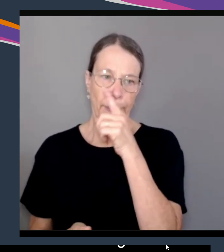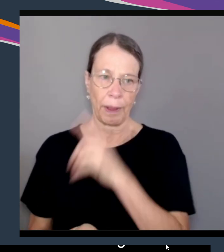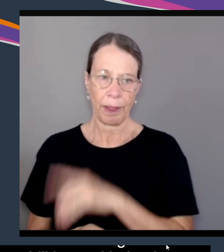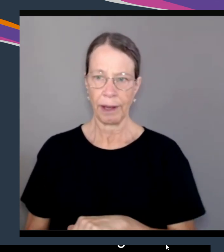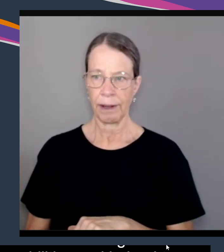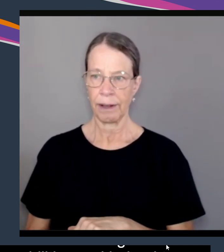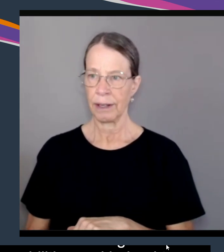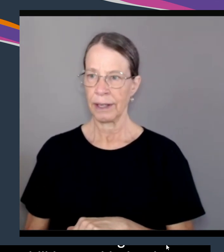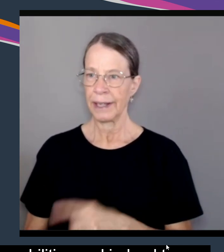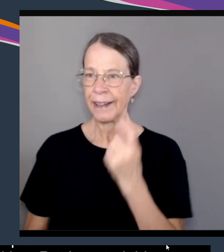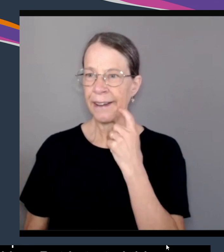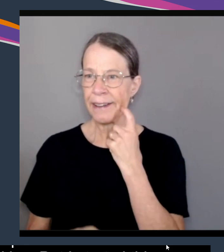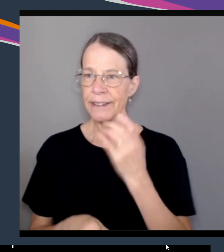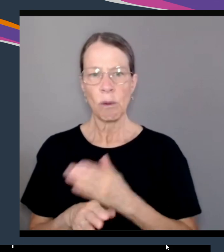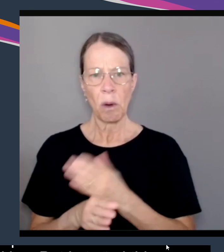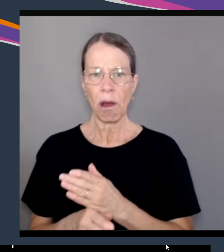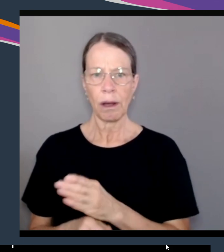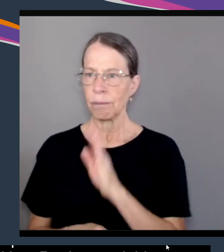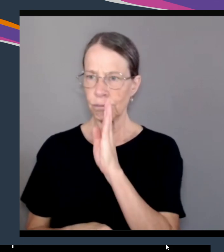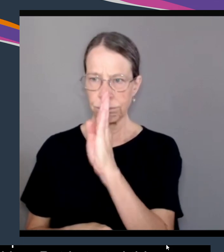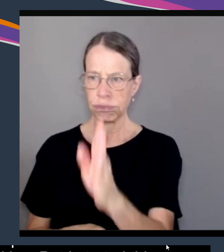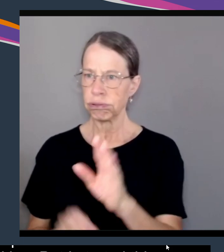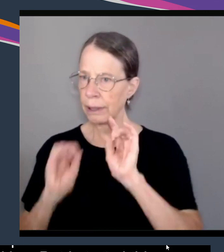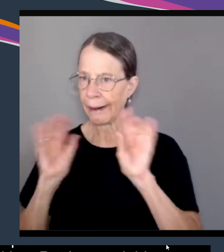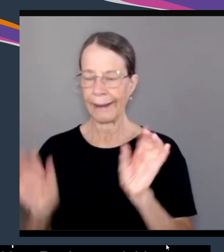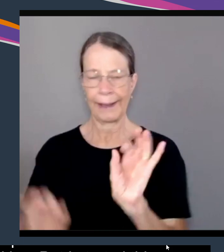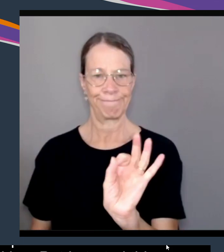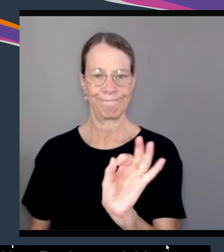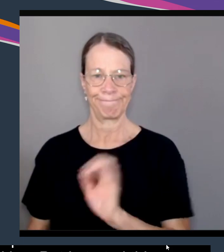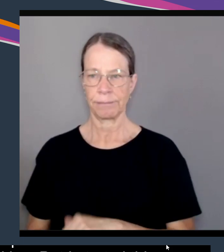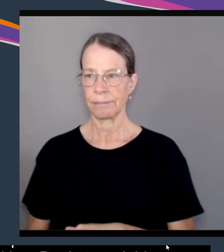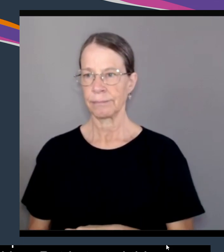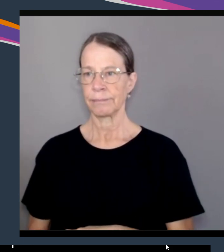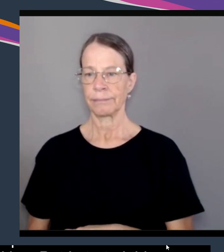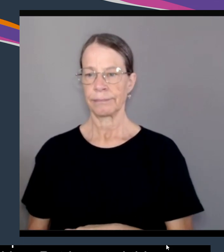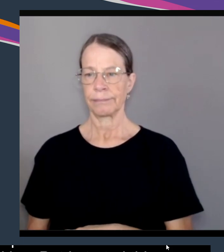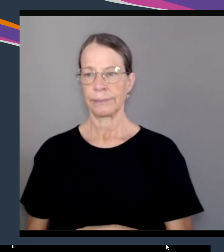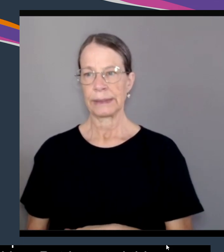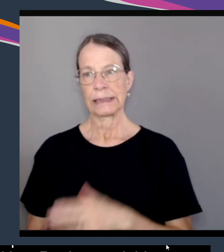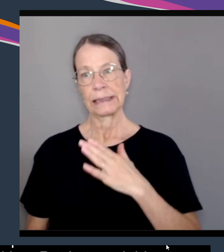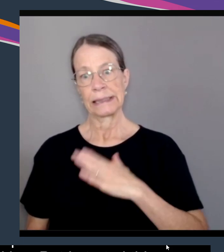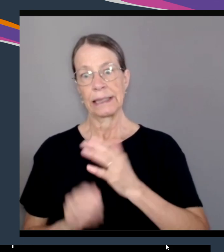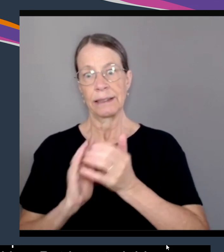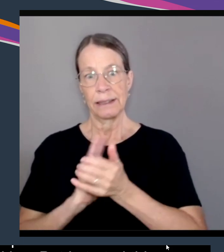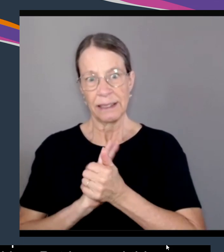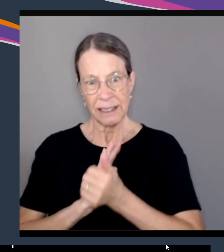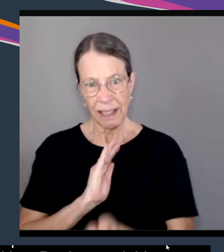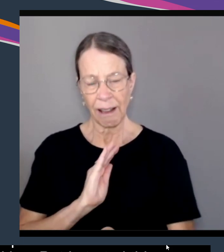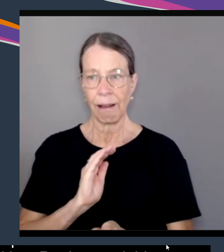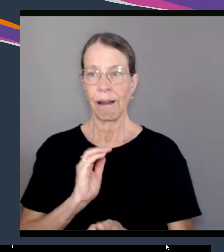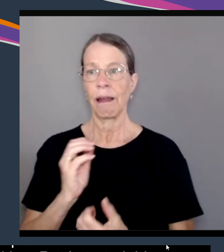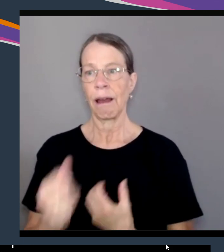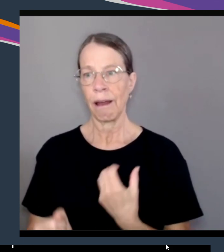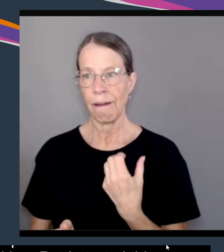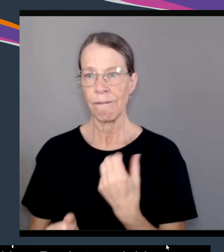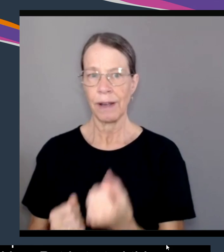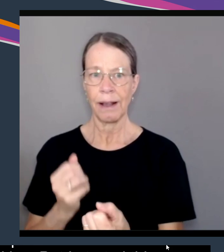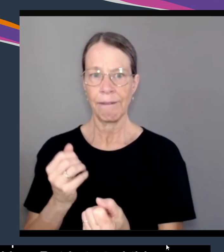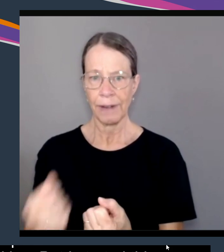straightforward. In fact, it takes incredible skill to bring